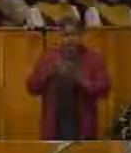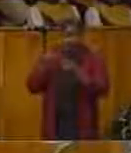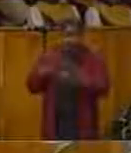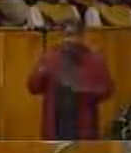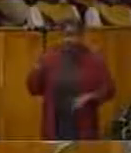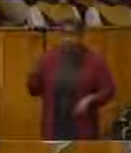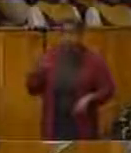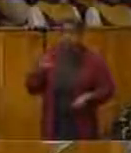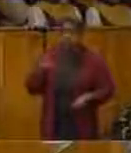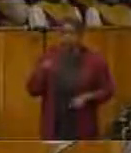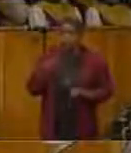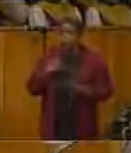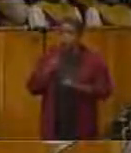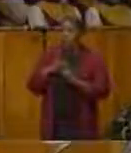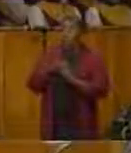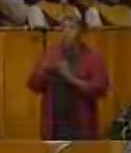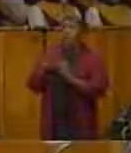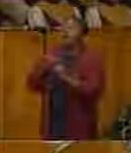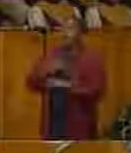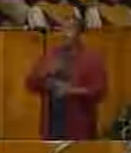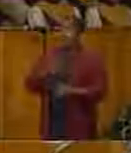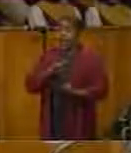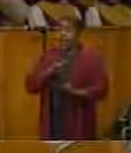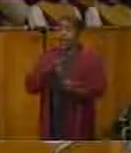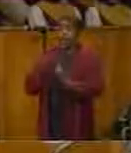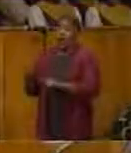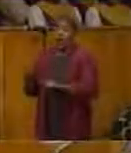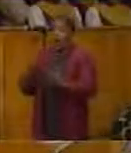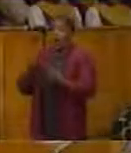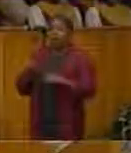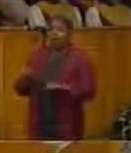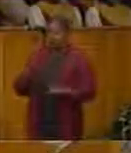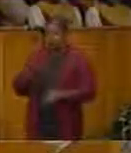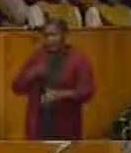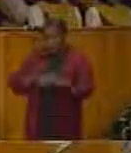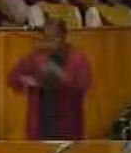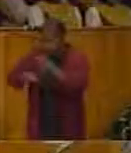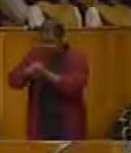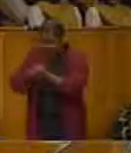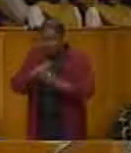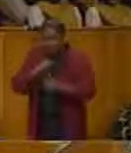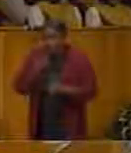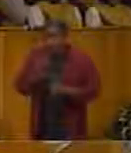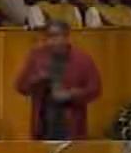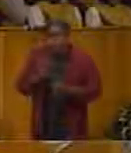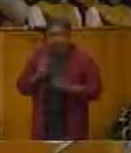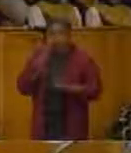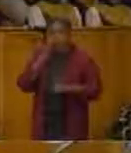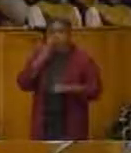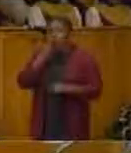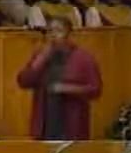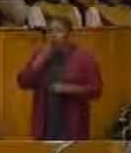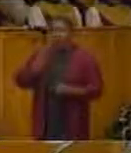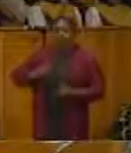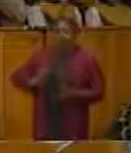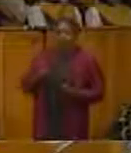And CJ, typically when I go to the barbershop, I try to be incognito. I really don't want people to know who I am.